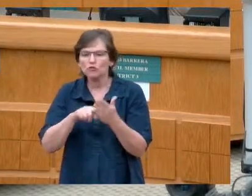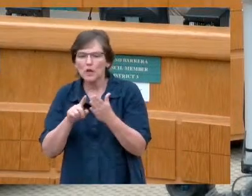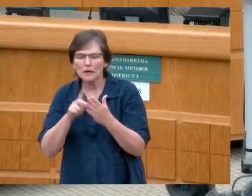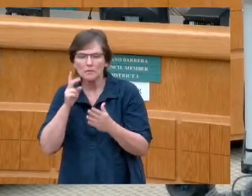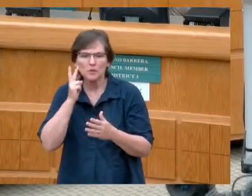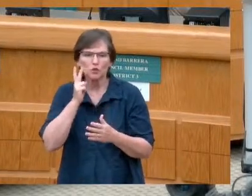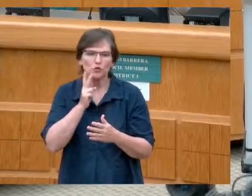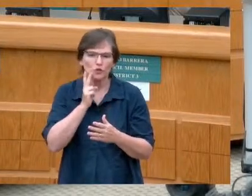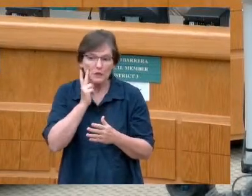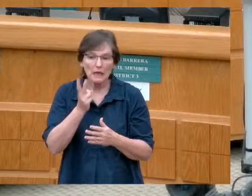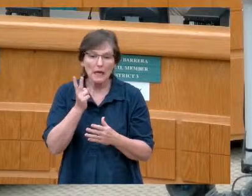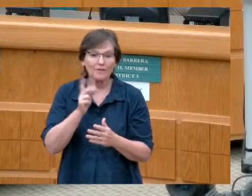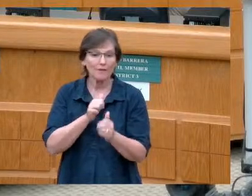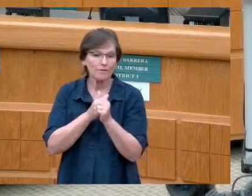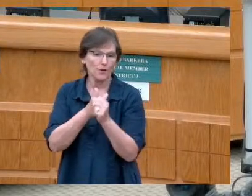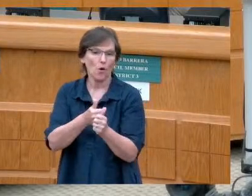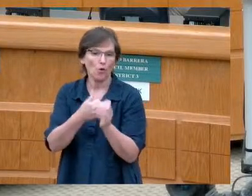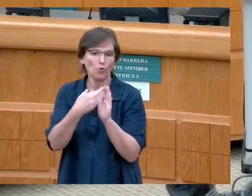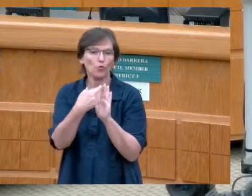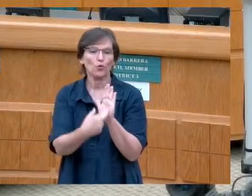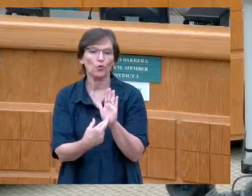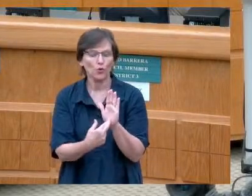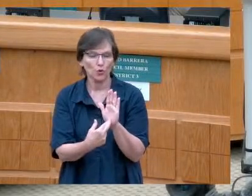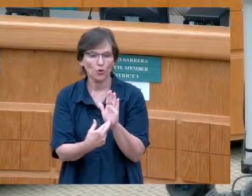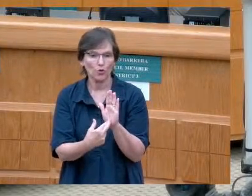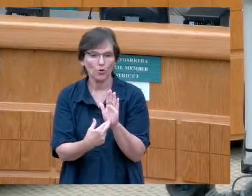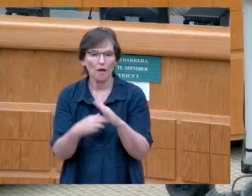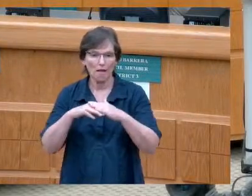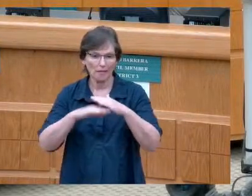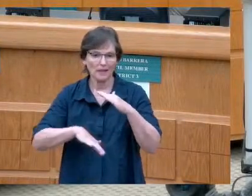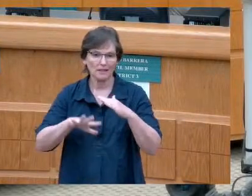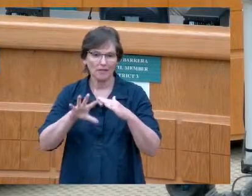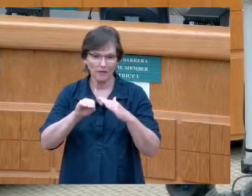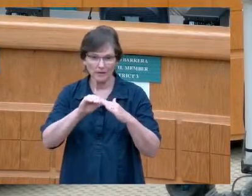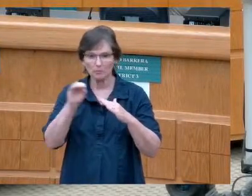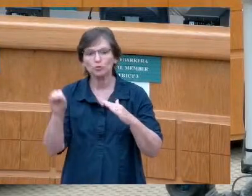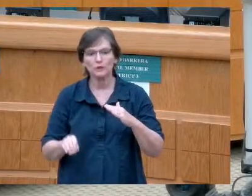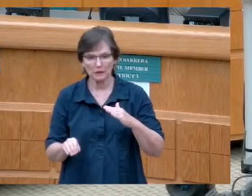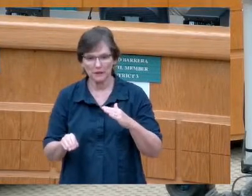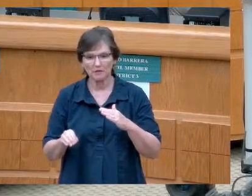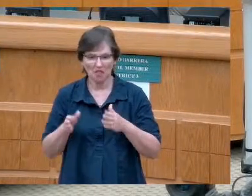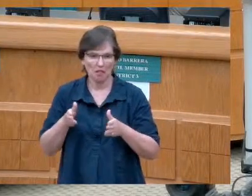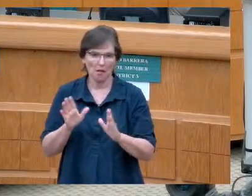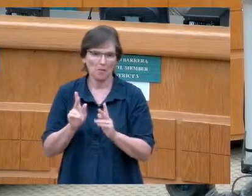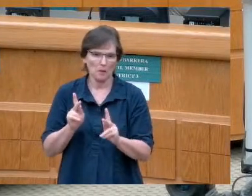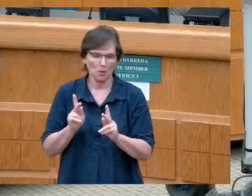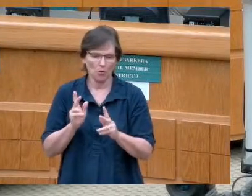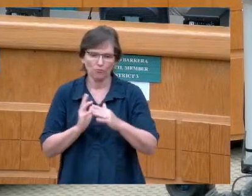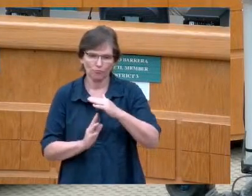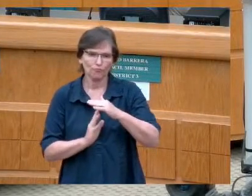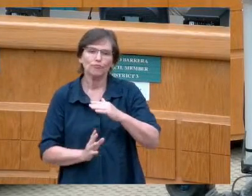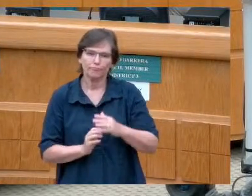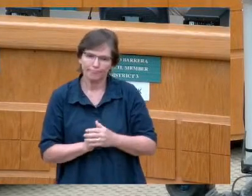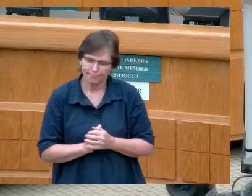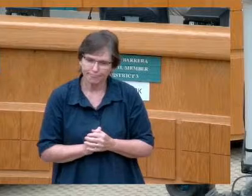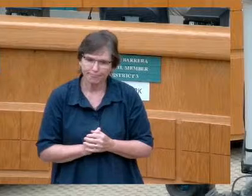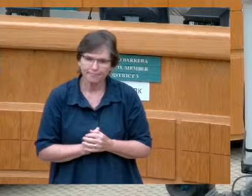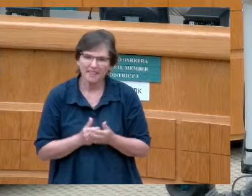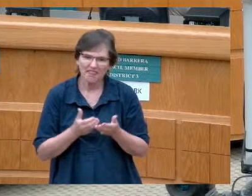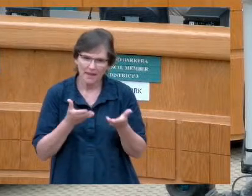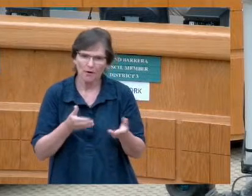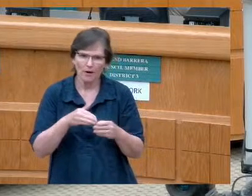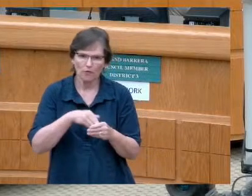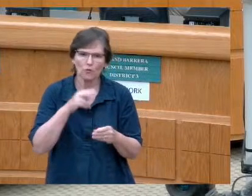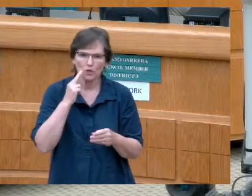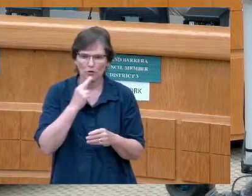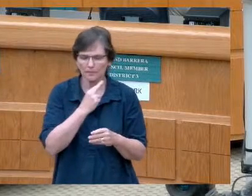to ticket and fine and come down hard on, but rather work, as our police